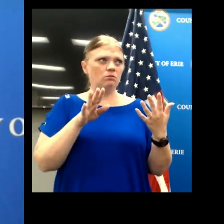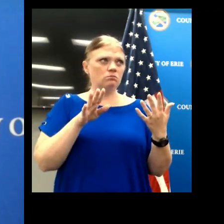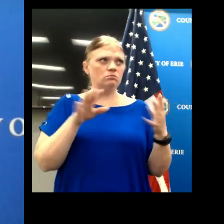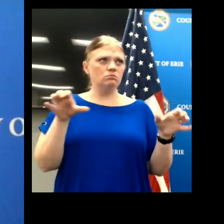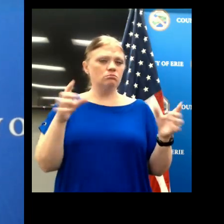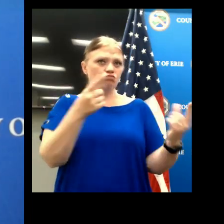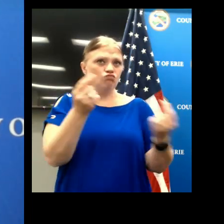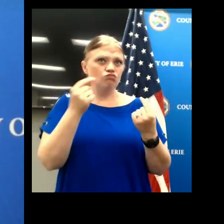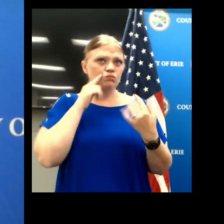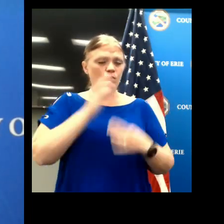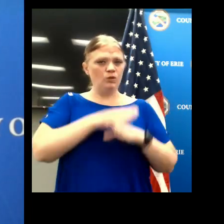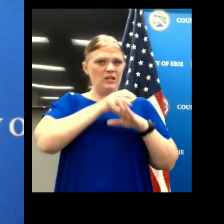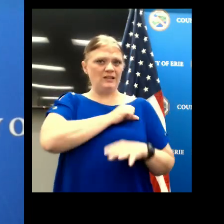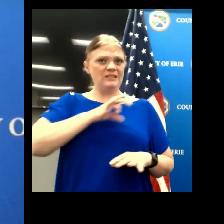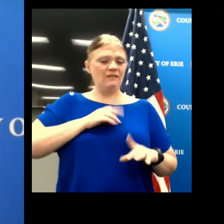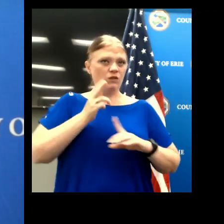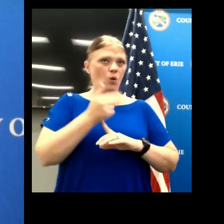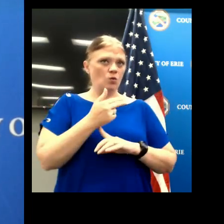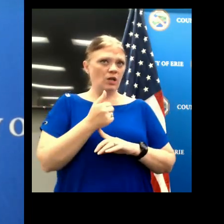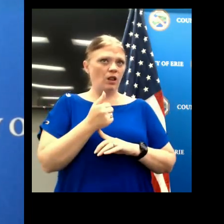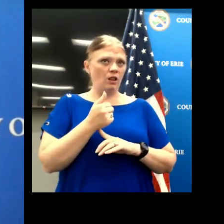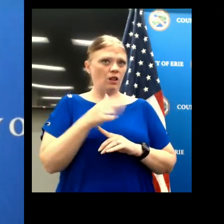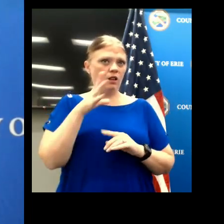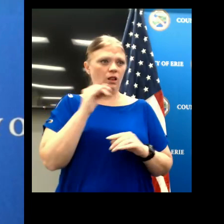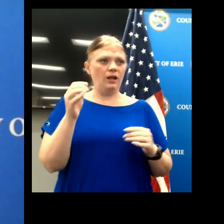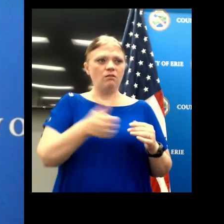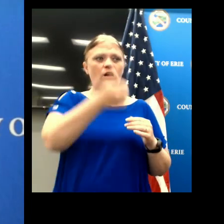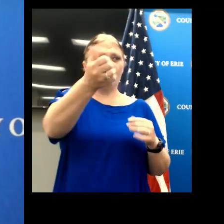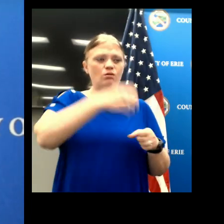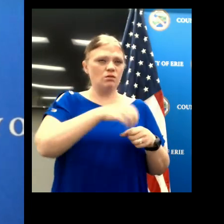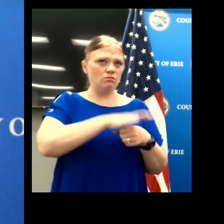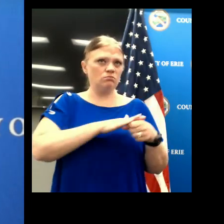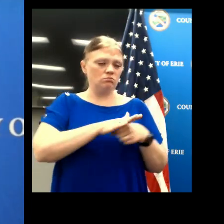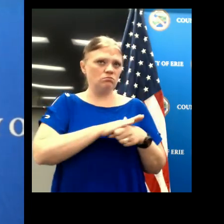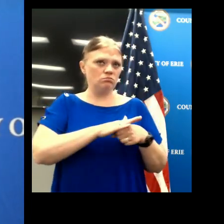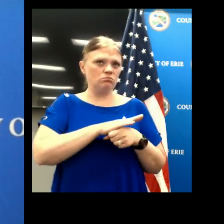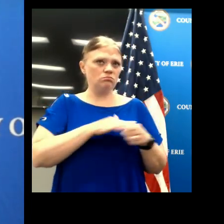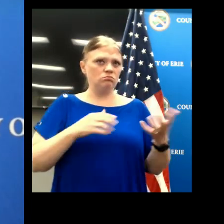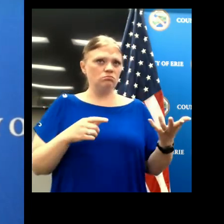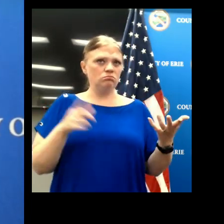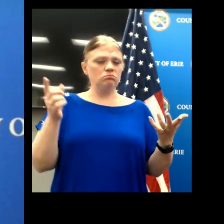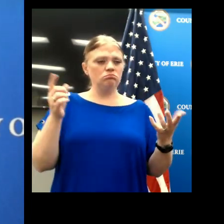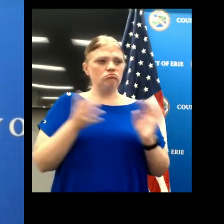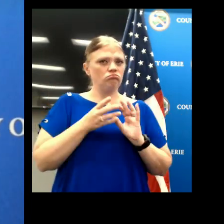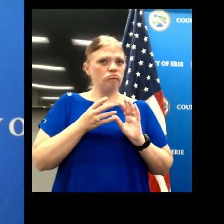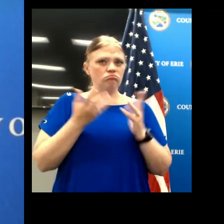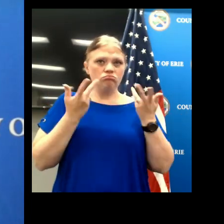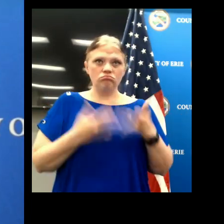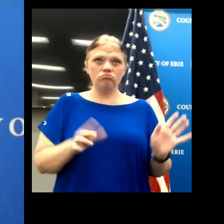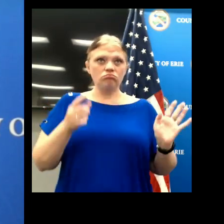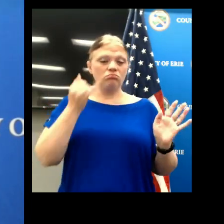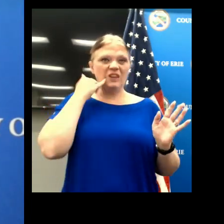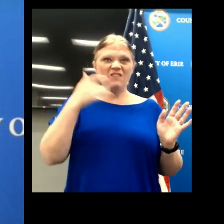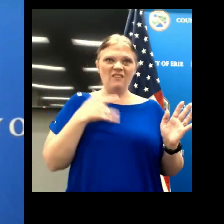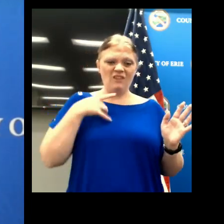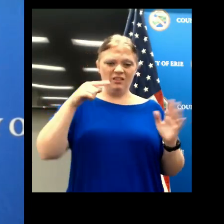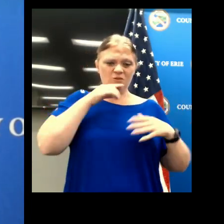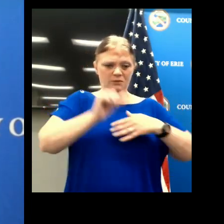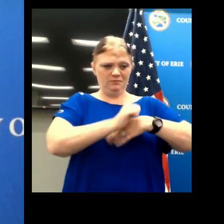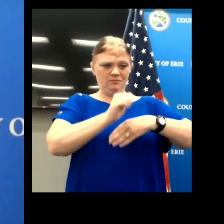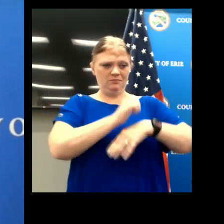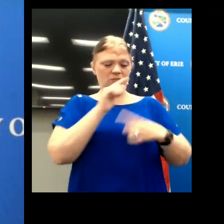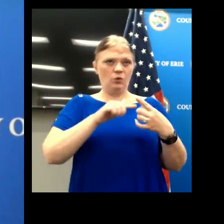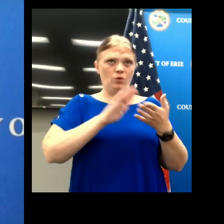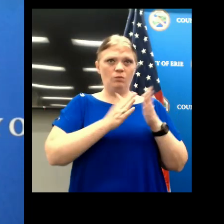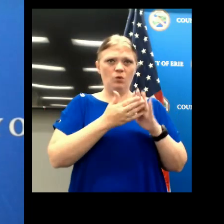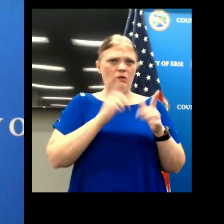protect the staff of the hotels and the others in our region. As I said, if I felt that this was a danger to our community, we